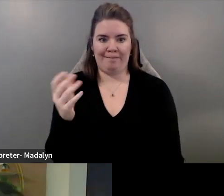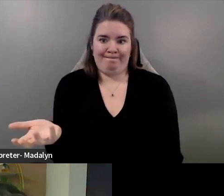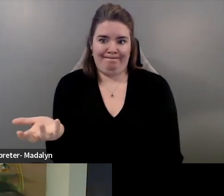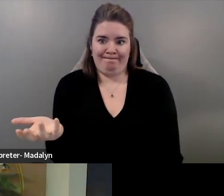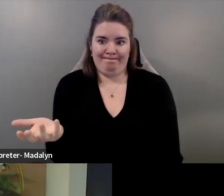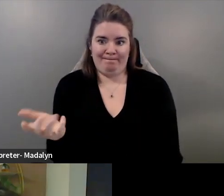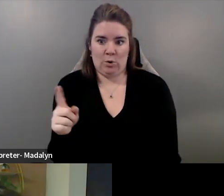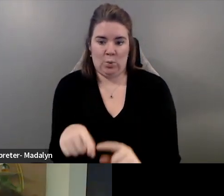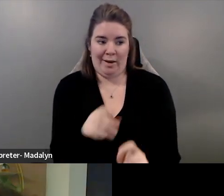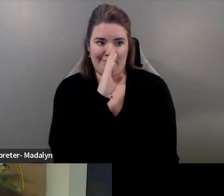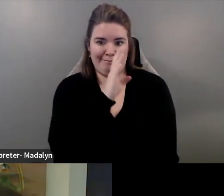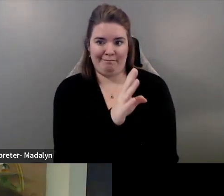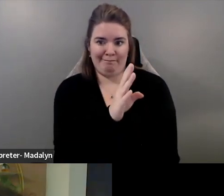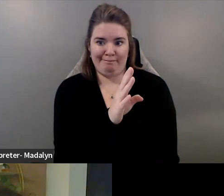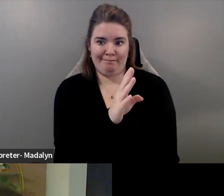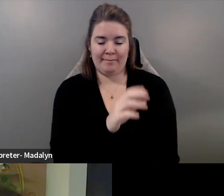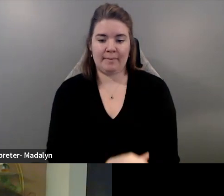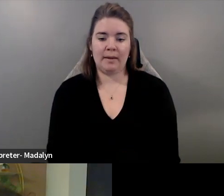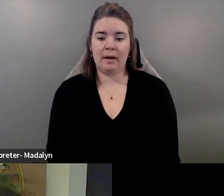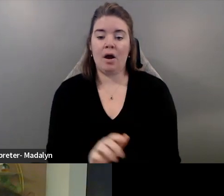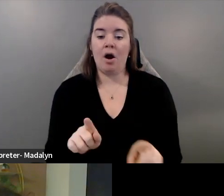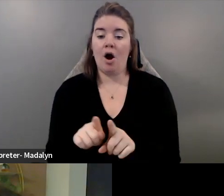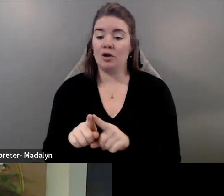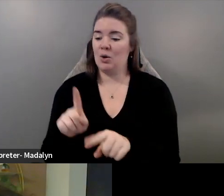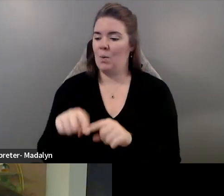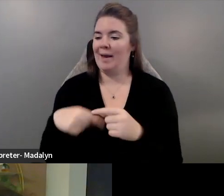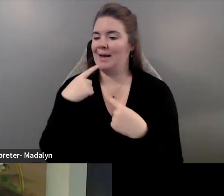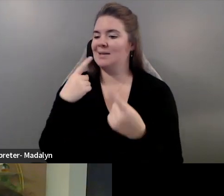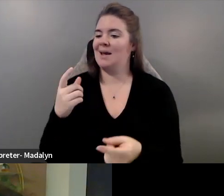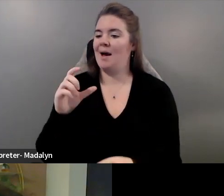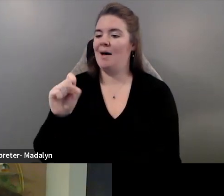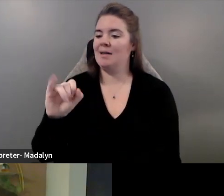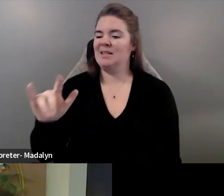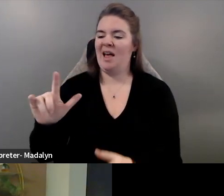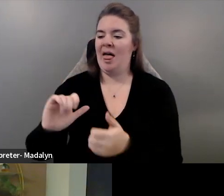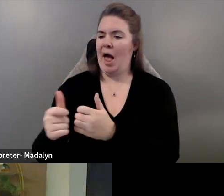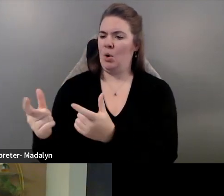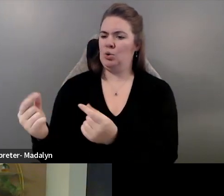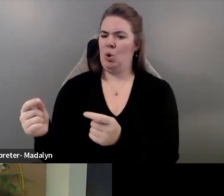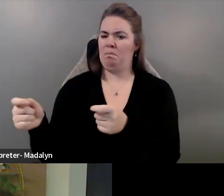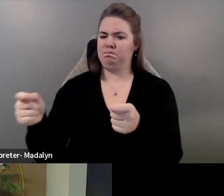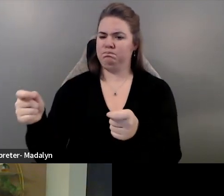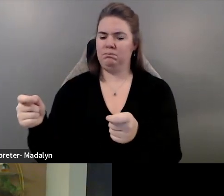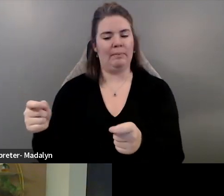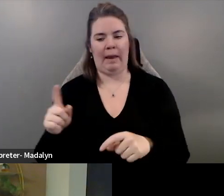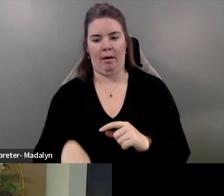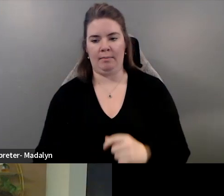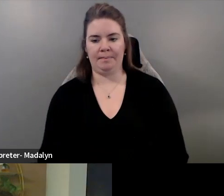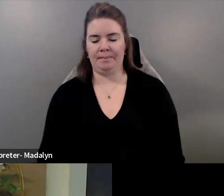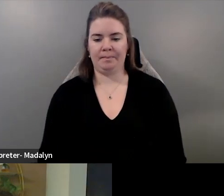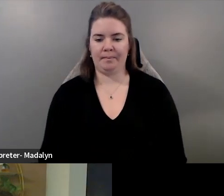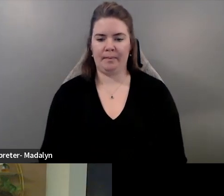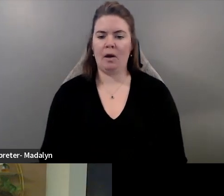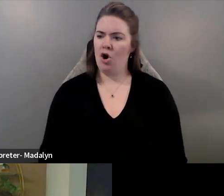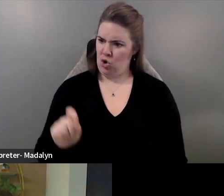with her. And we're not allowed to tell the SILs how to do it either. We're not allowed to manage those services. So we're not allowed to say, hey, here's what you got to